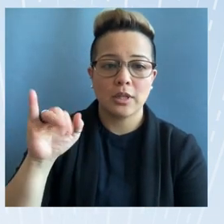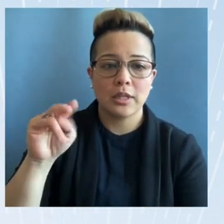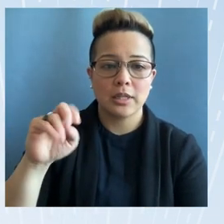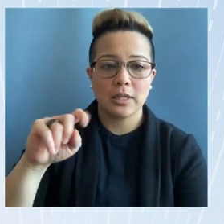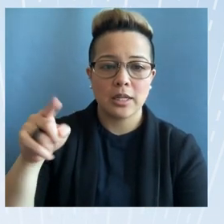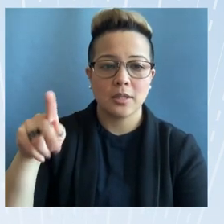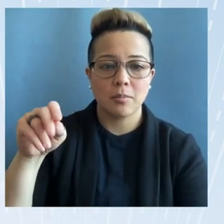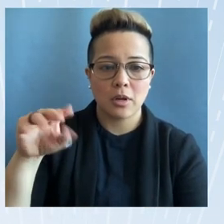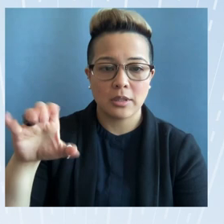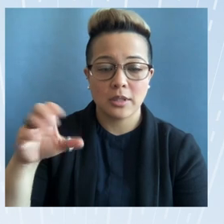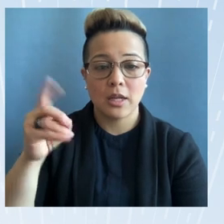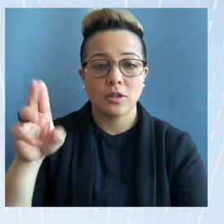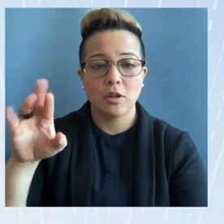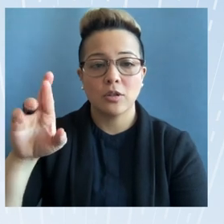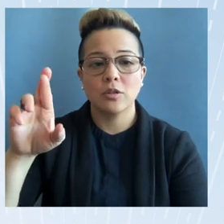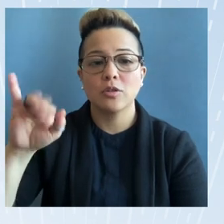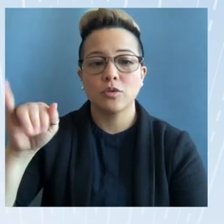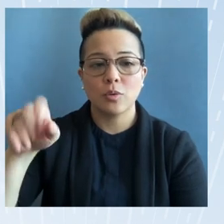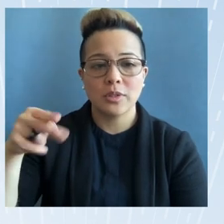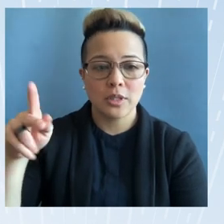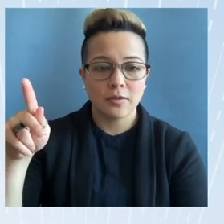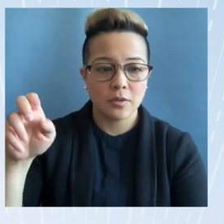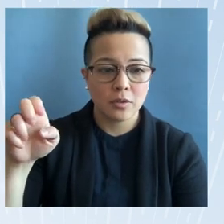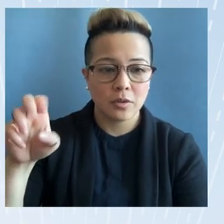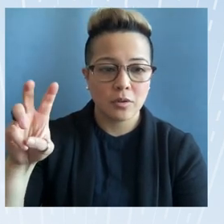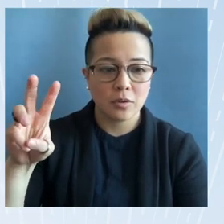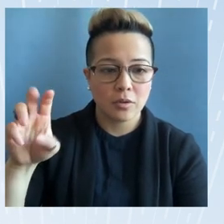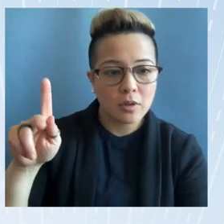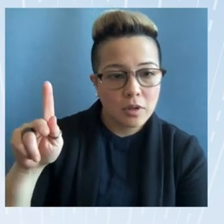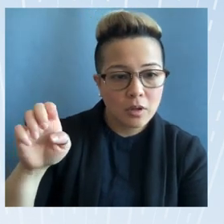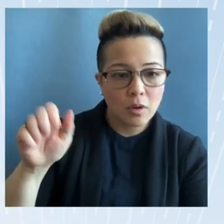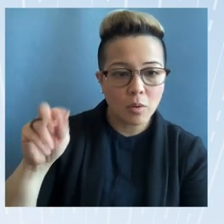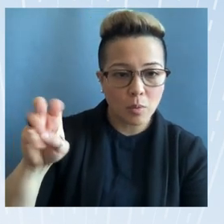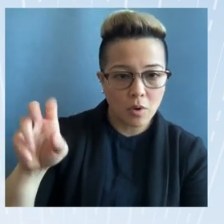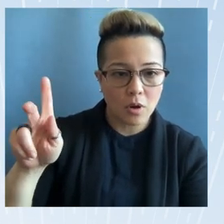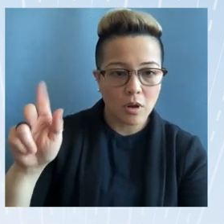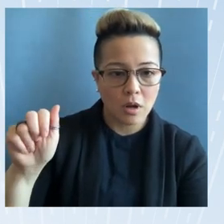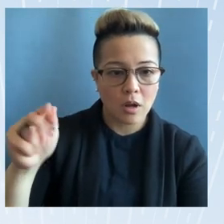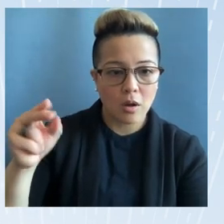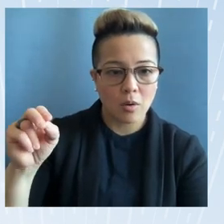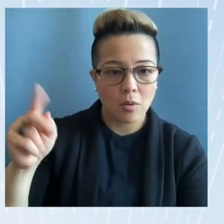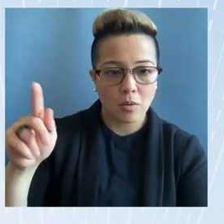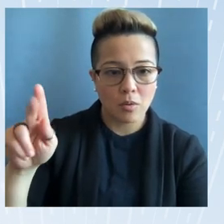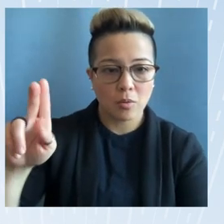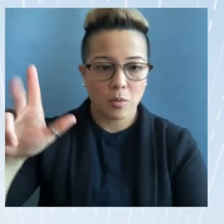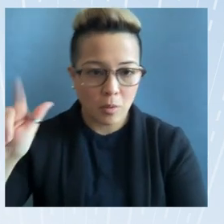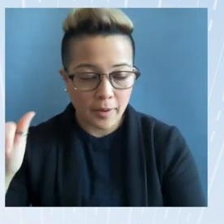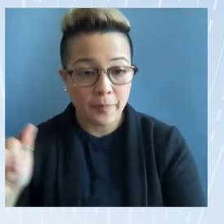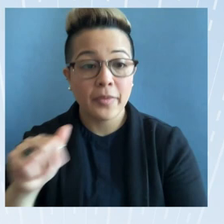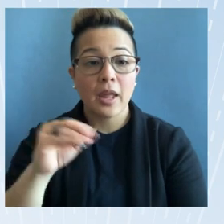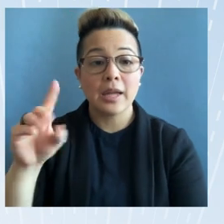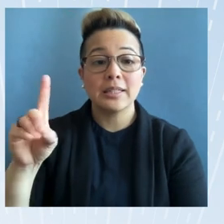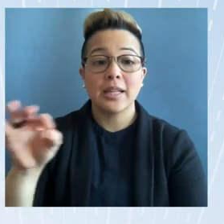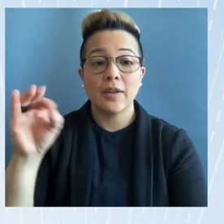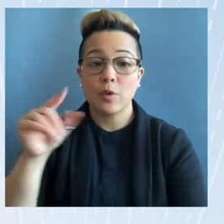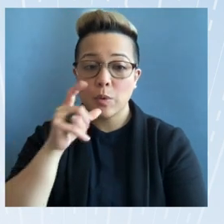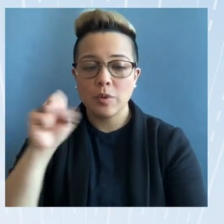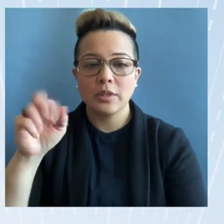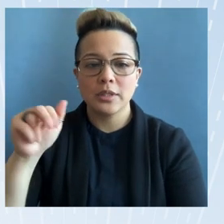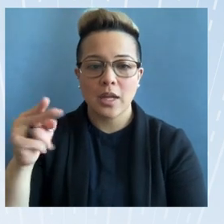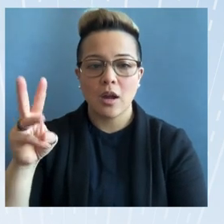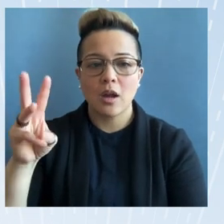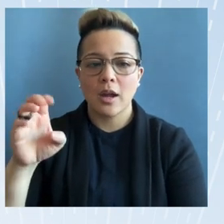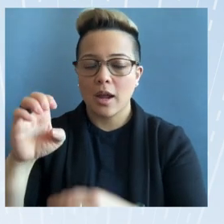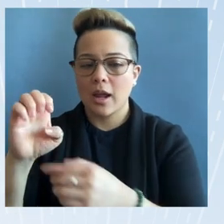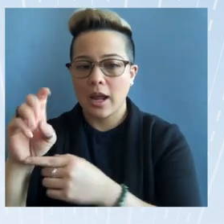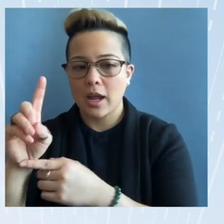Kiave Kahulukula. Our DFO is Sarah Edwards. I also want to share and include marks from the Federal